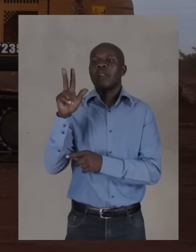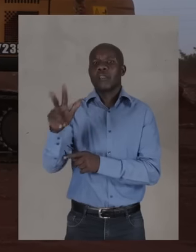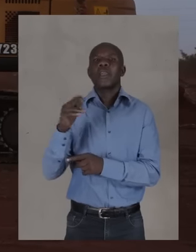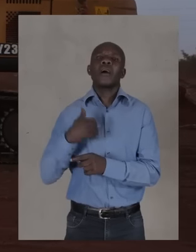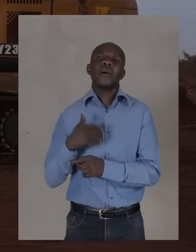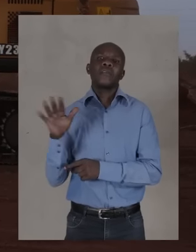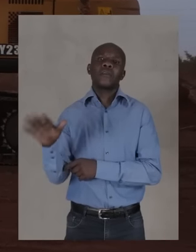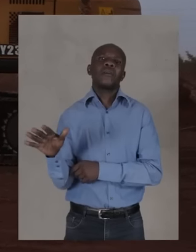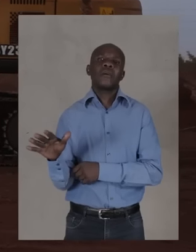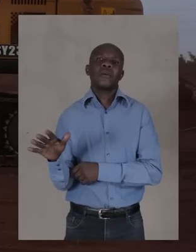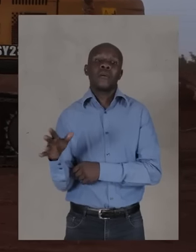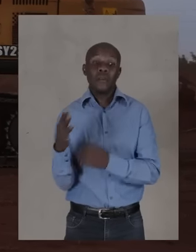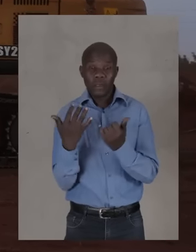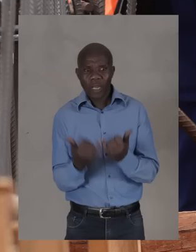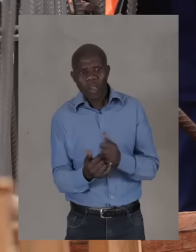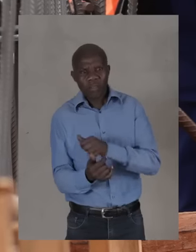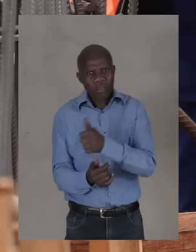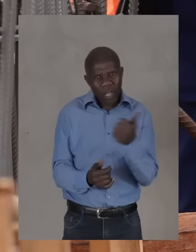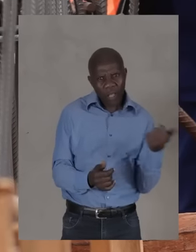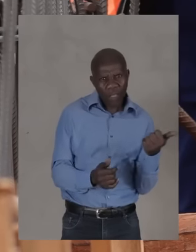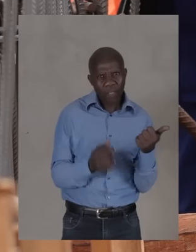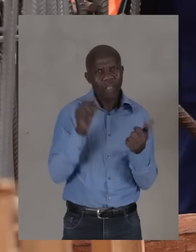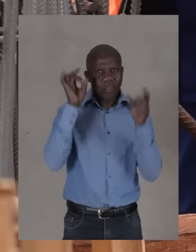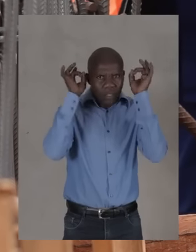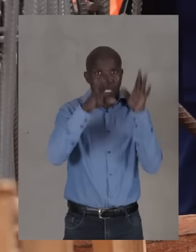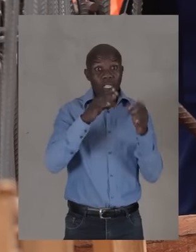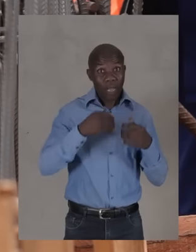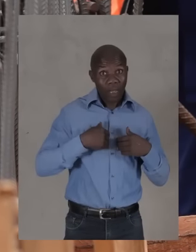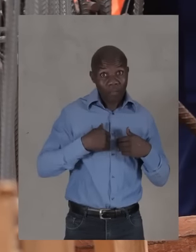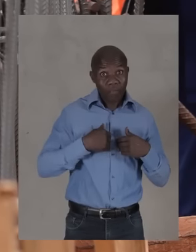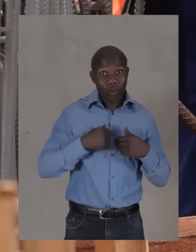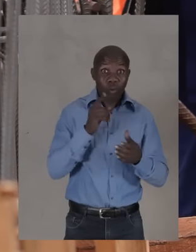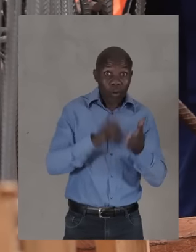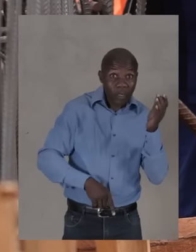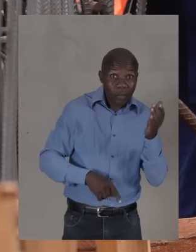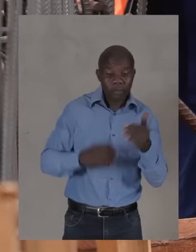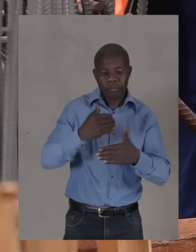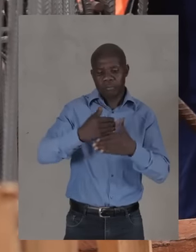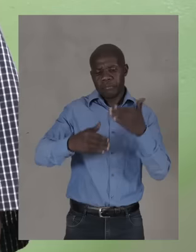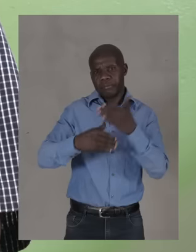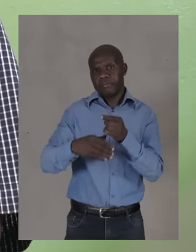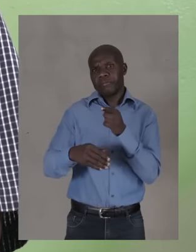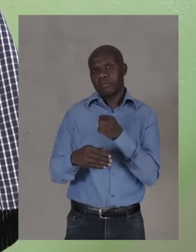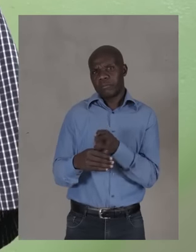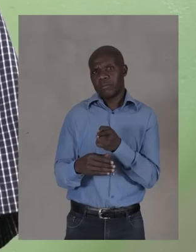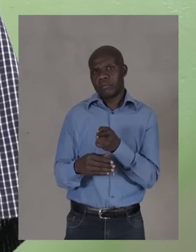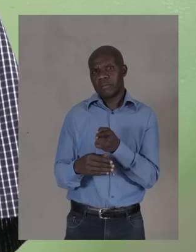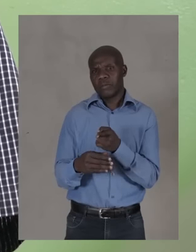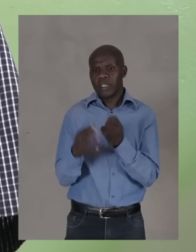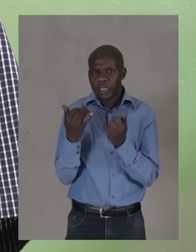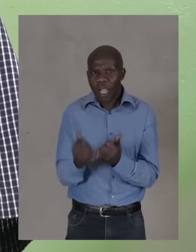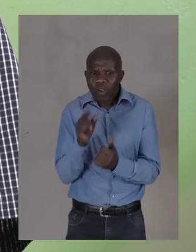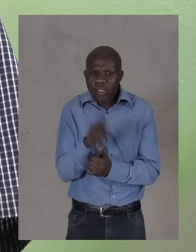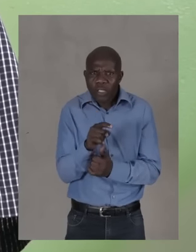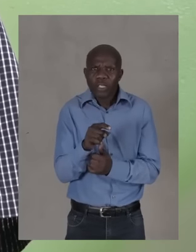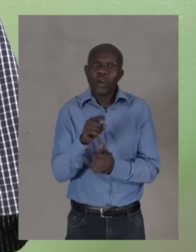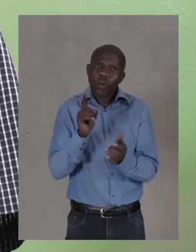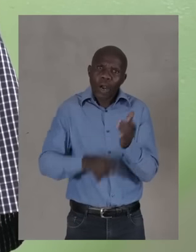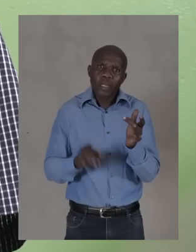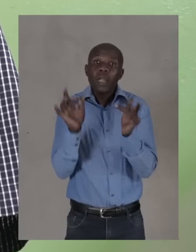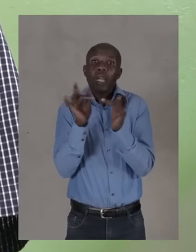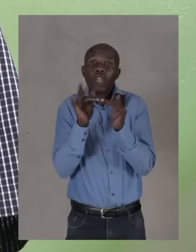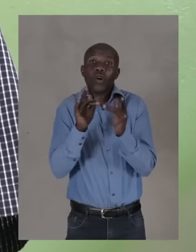The second risk that we've seen is on the contractual component. That calls for the need for